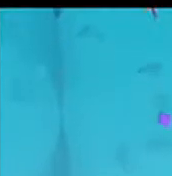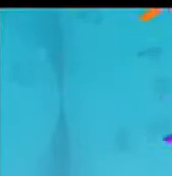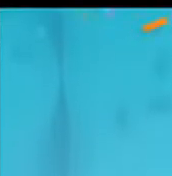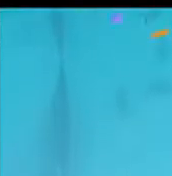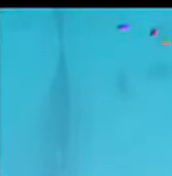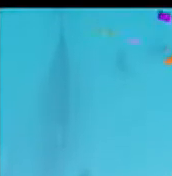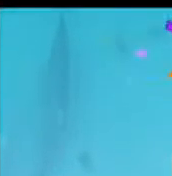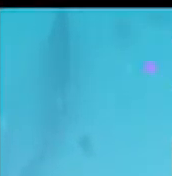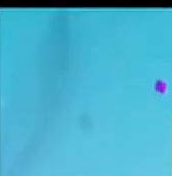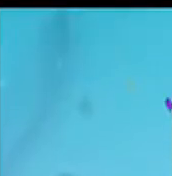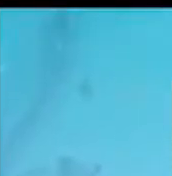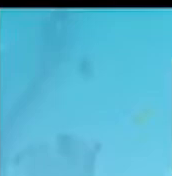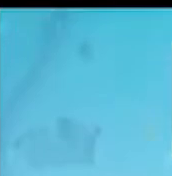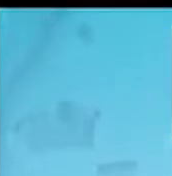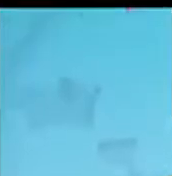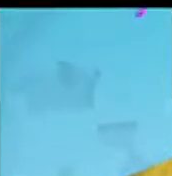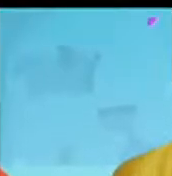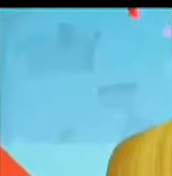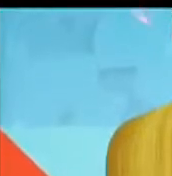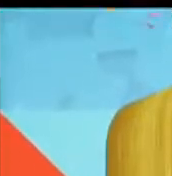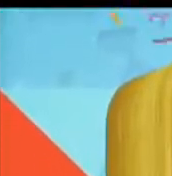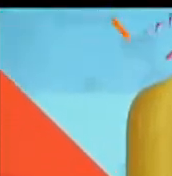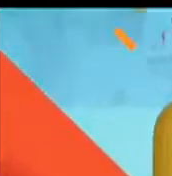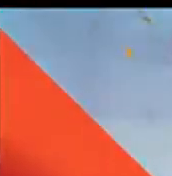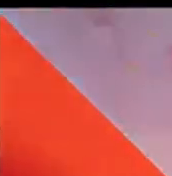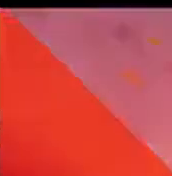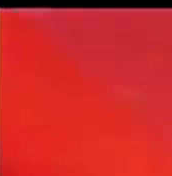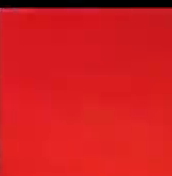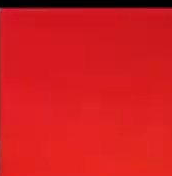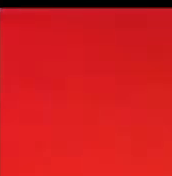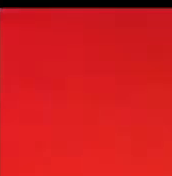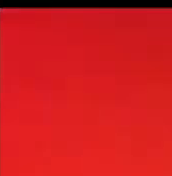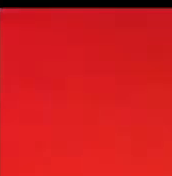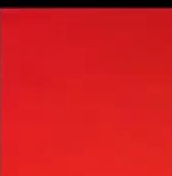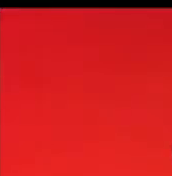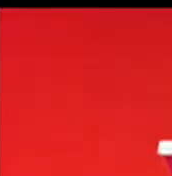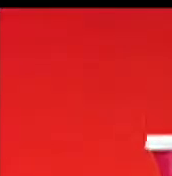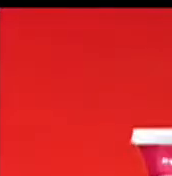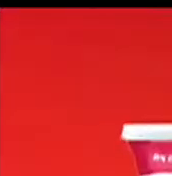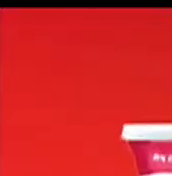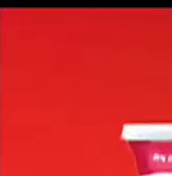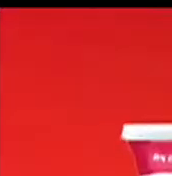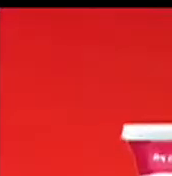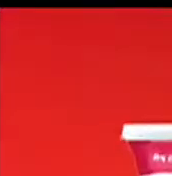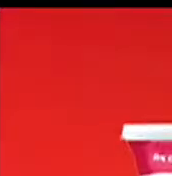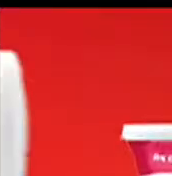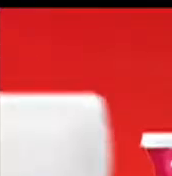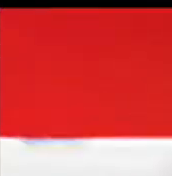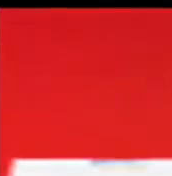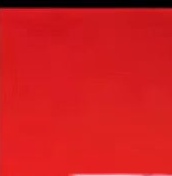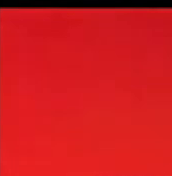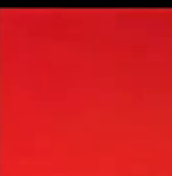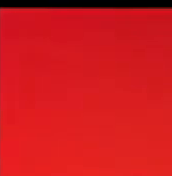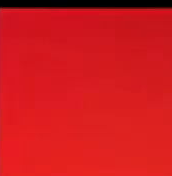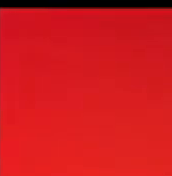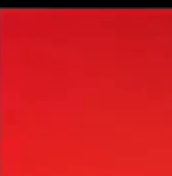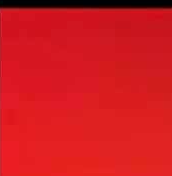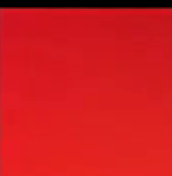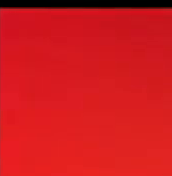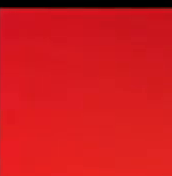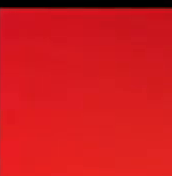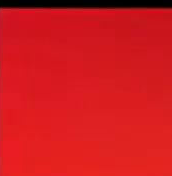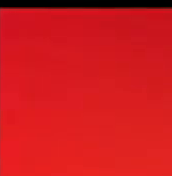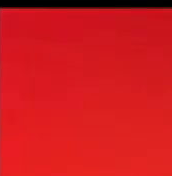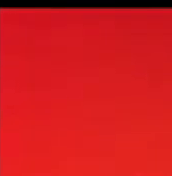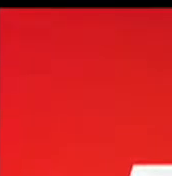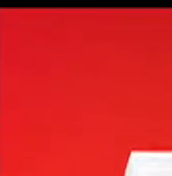Great combo deal from Choppies. Top Score maize meal 10 kilograms, Buck Pro Fed Cook flour 10 kilograms,